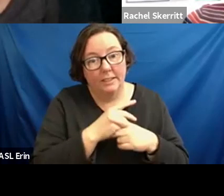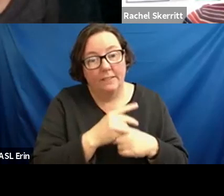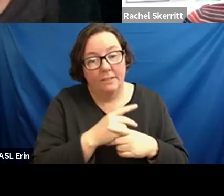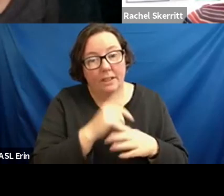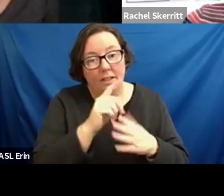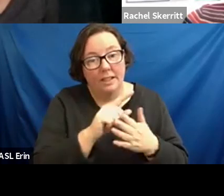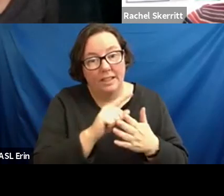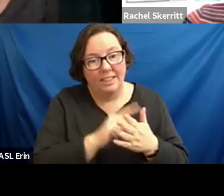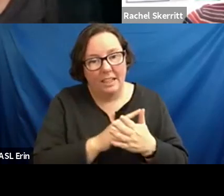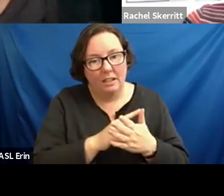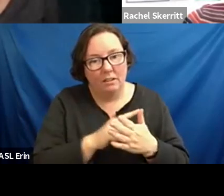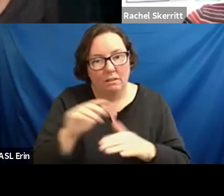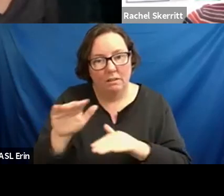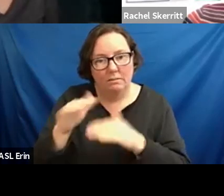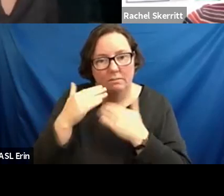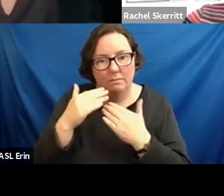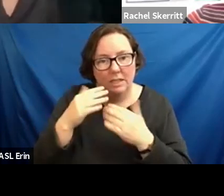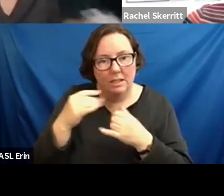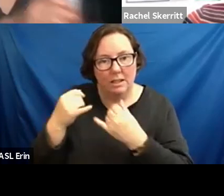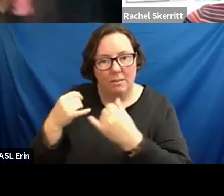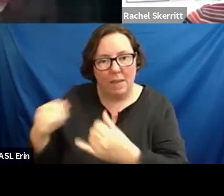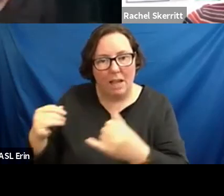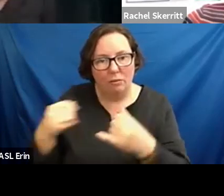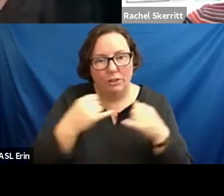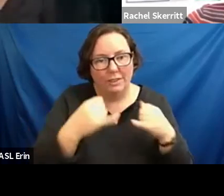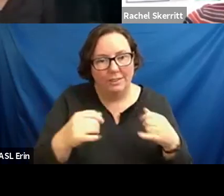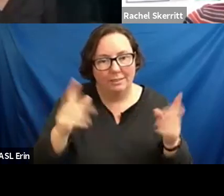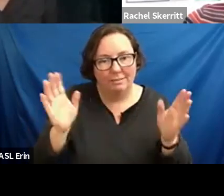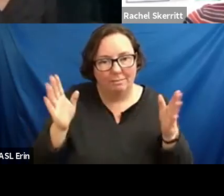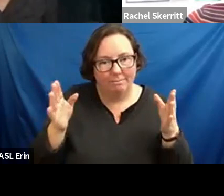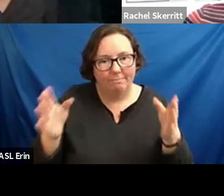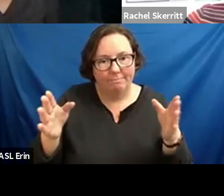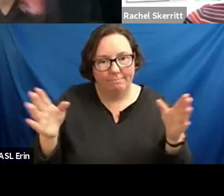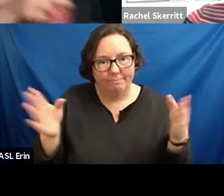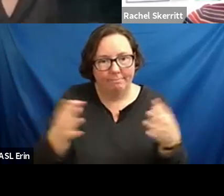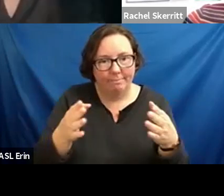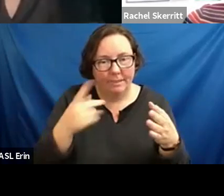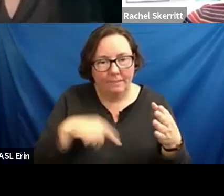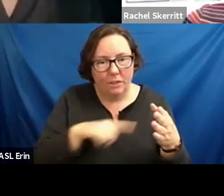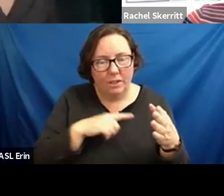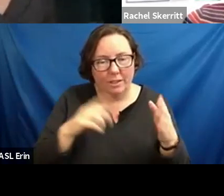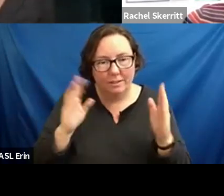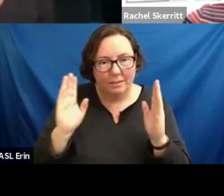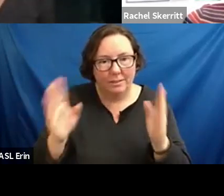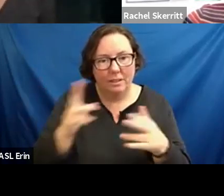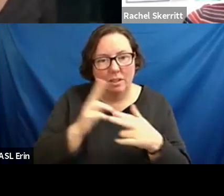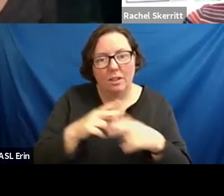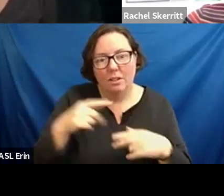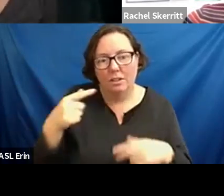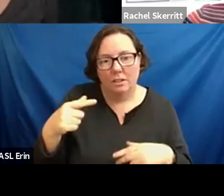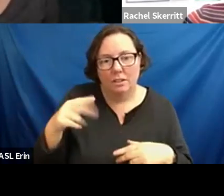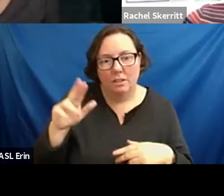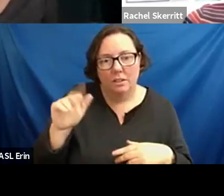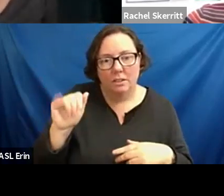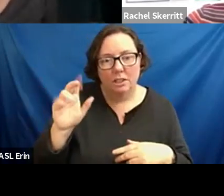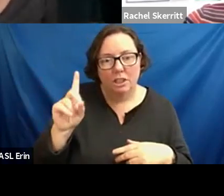legal guardrails that attends precisely this level, this area of jurisprudence.